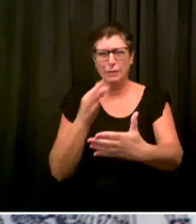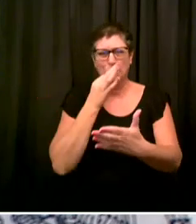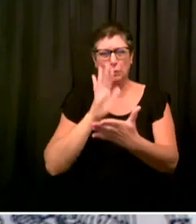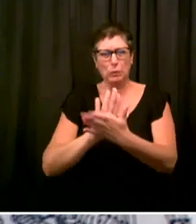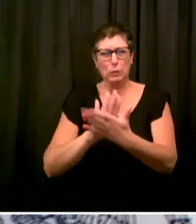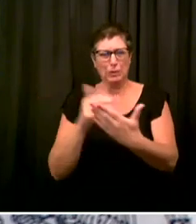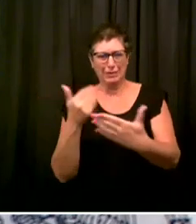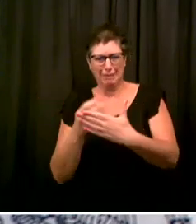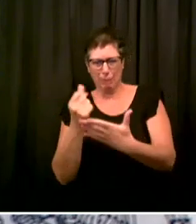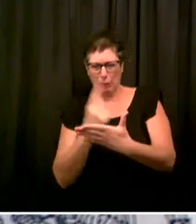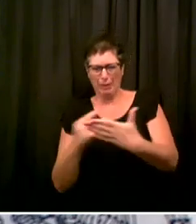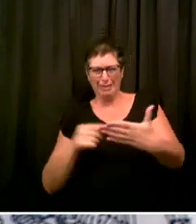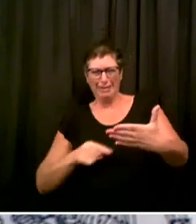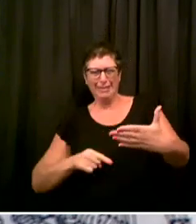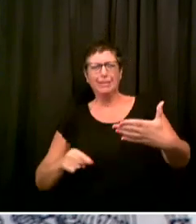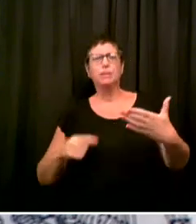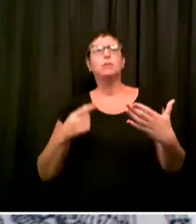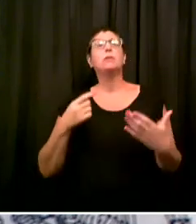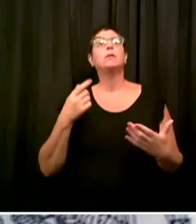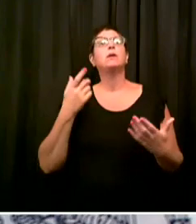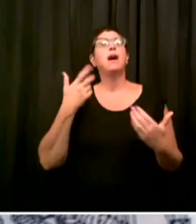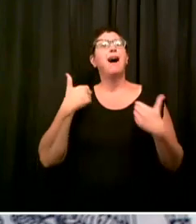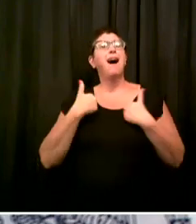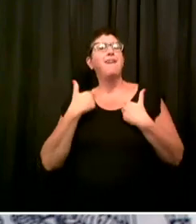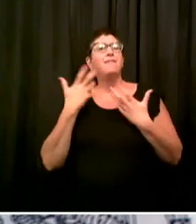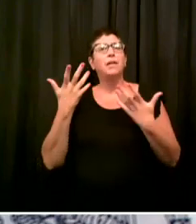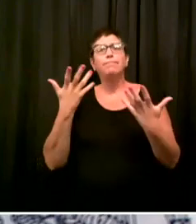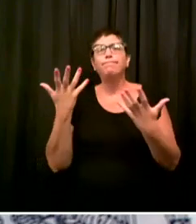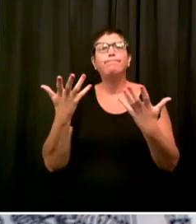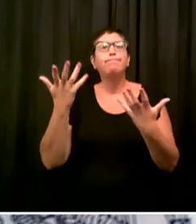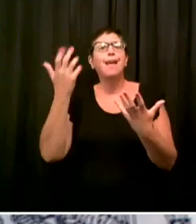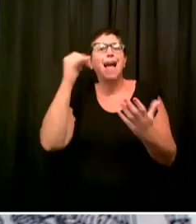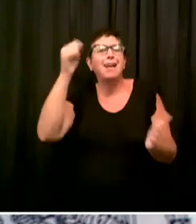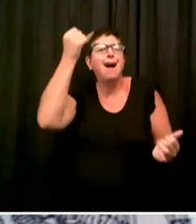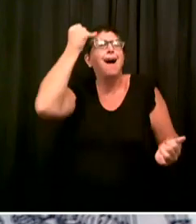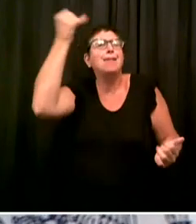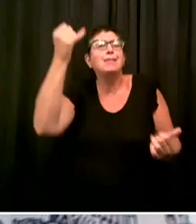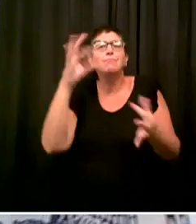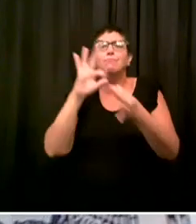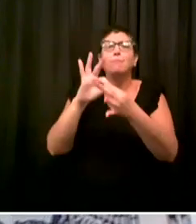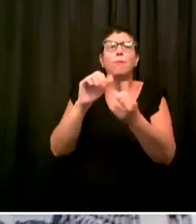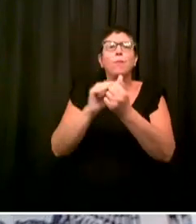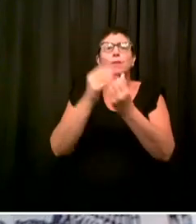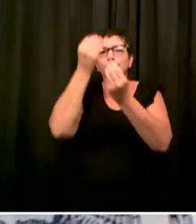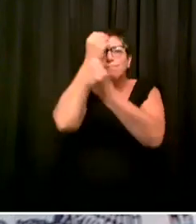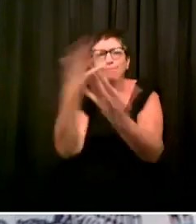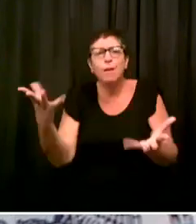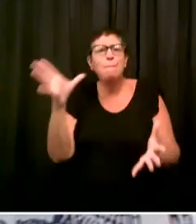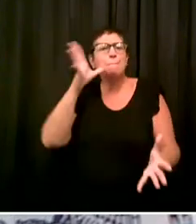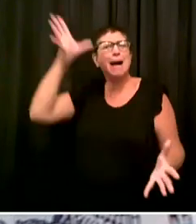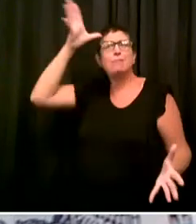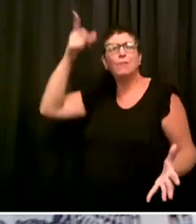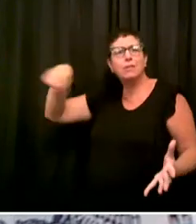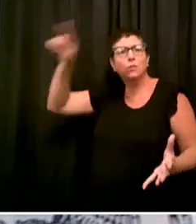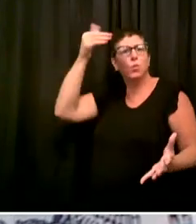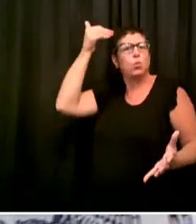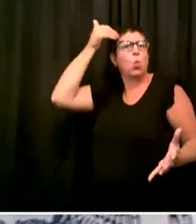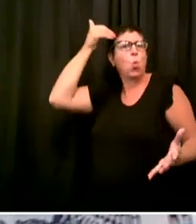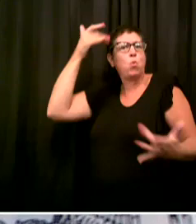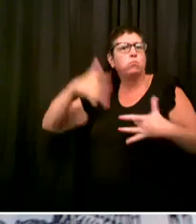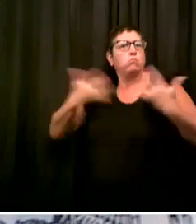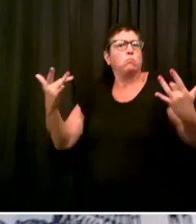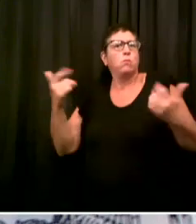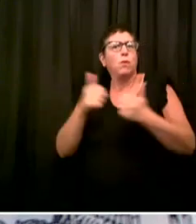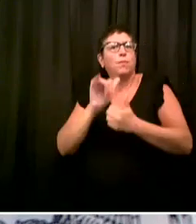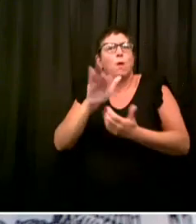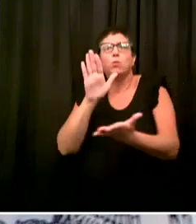in letting parents know sooner rather than later if school's going to be pushed back? Bridget, right now, we've been really clear about